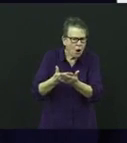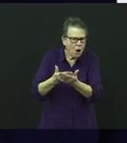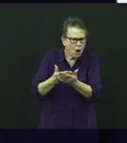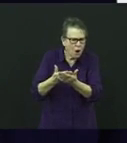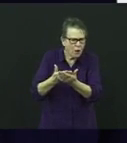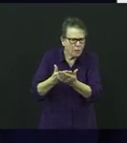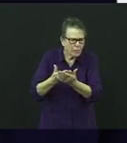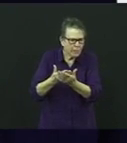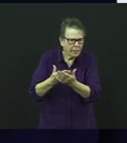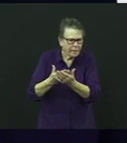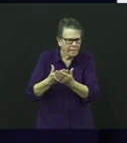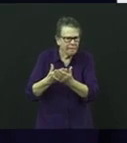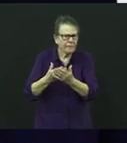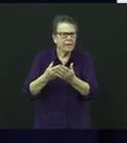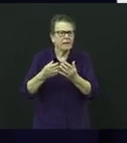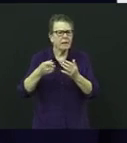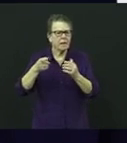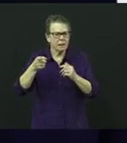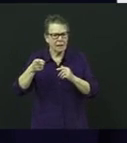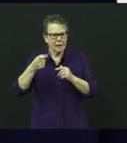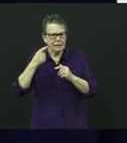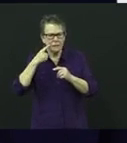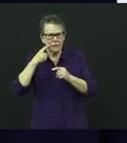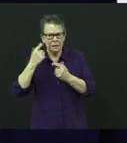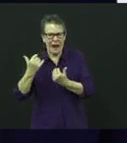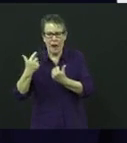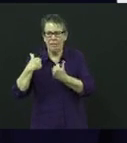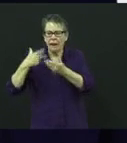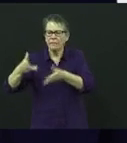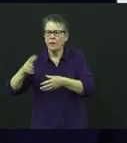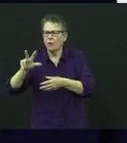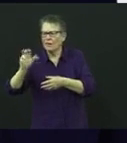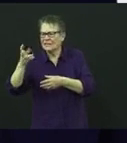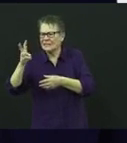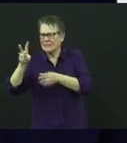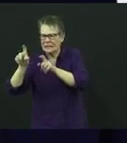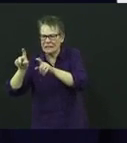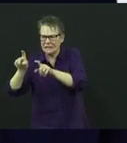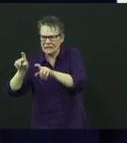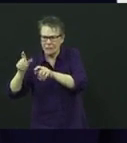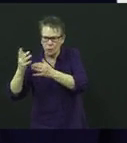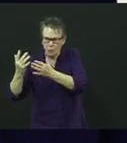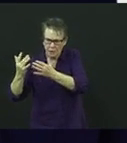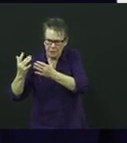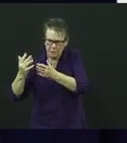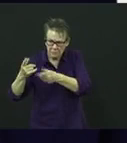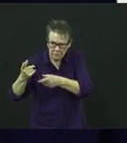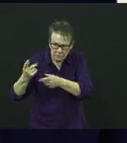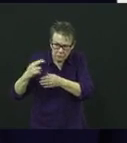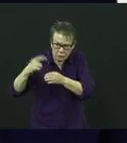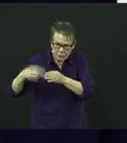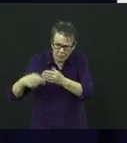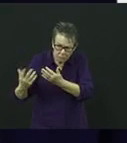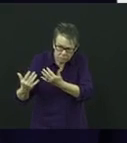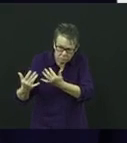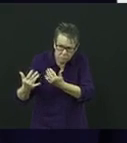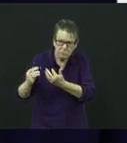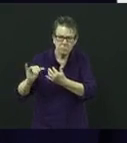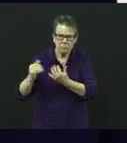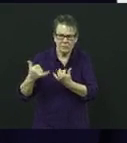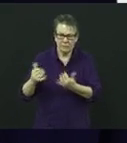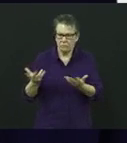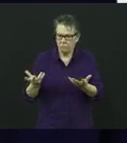additional cases. We've been asked questions about a more detailed analysis of test results, particularly regarding